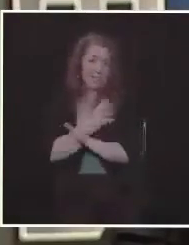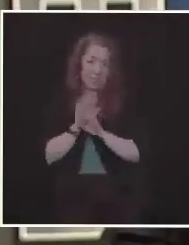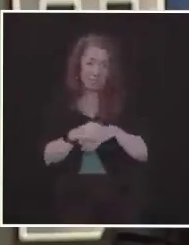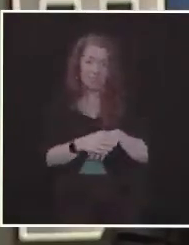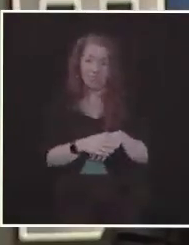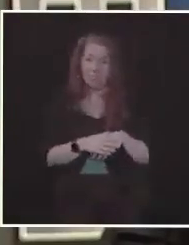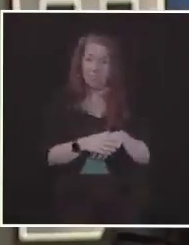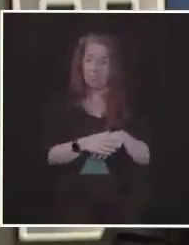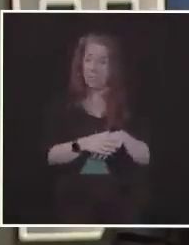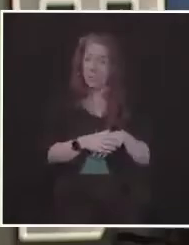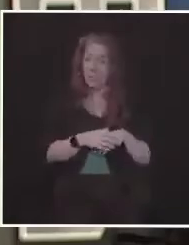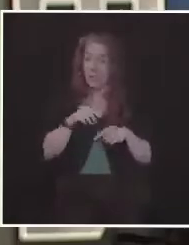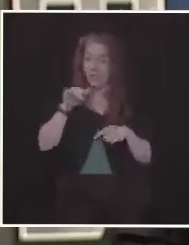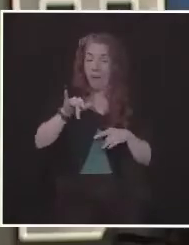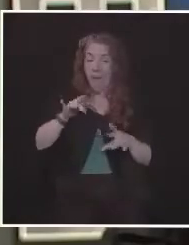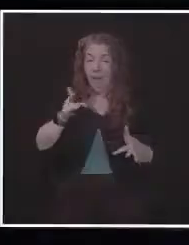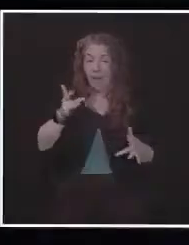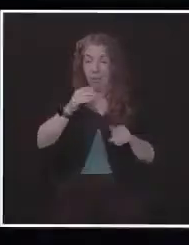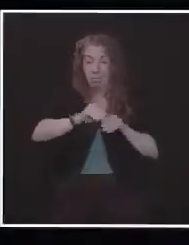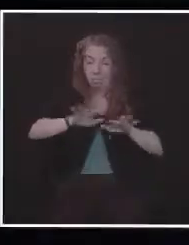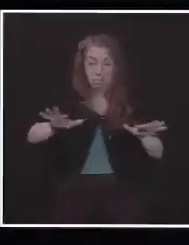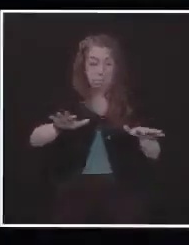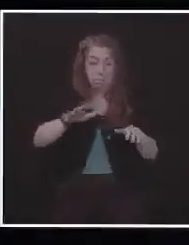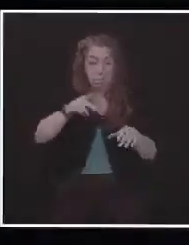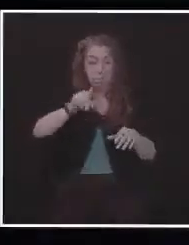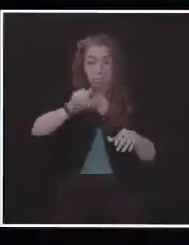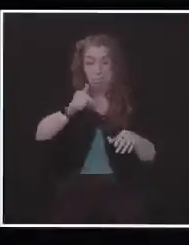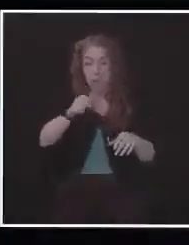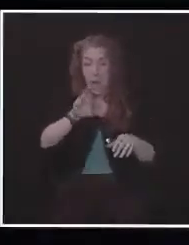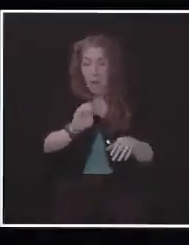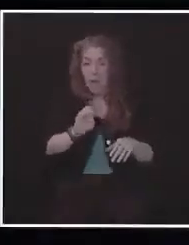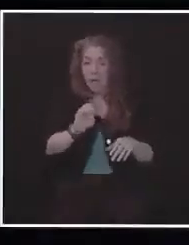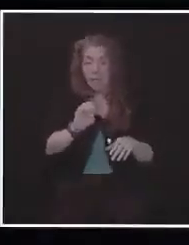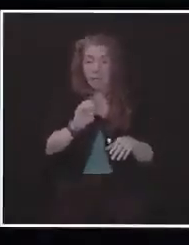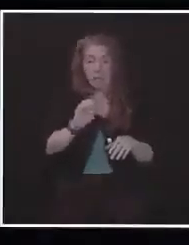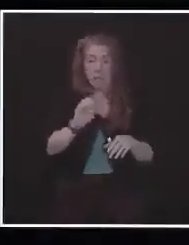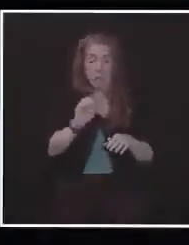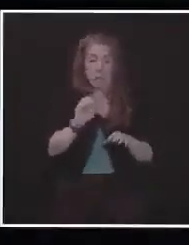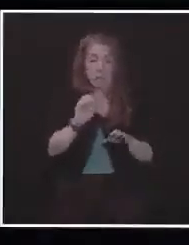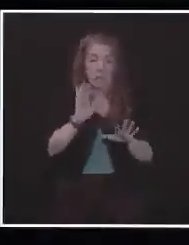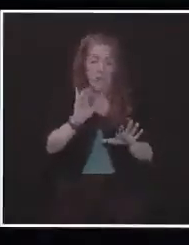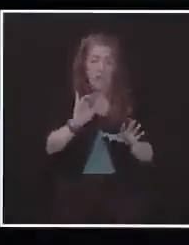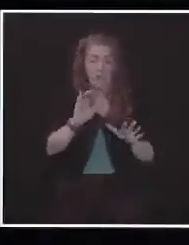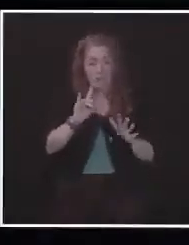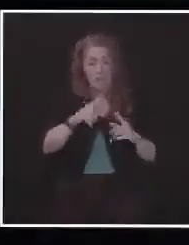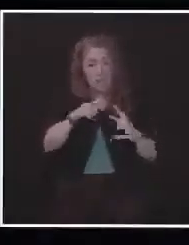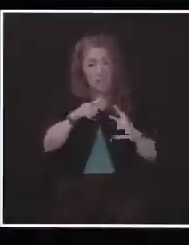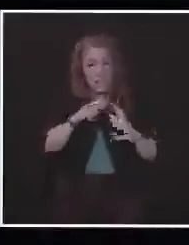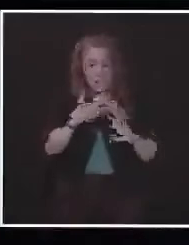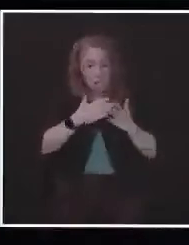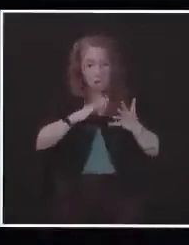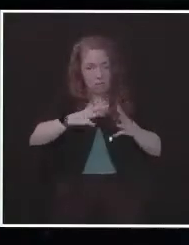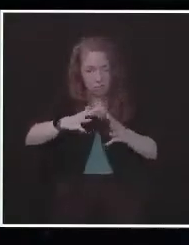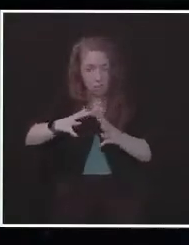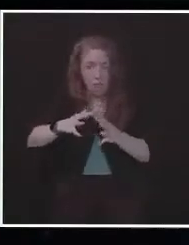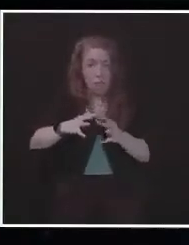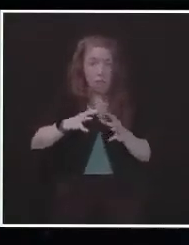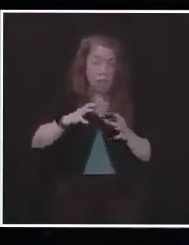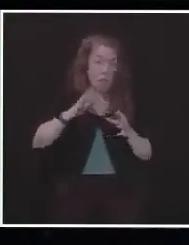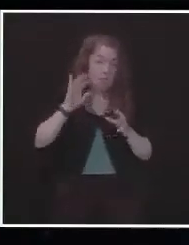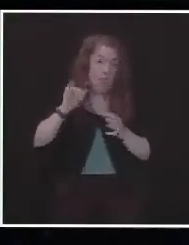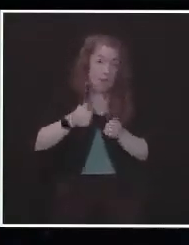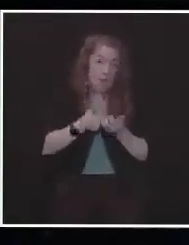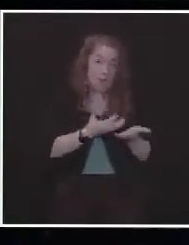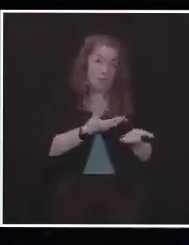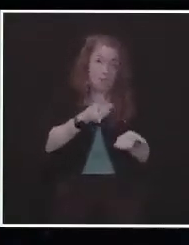it has held us up. It has caused a financial and it